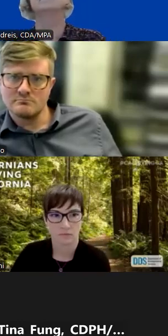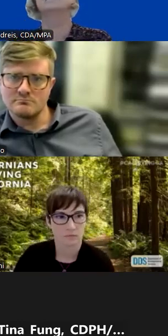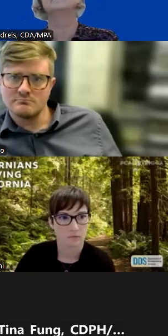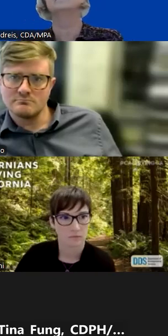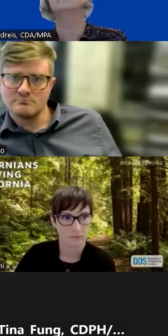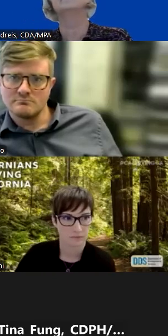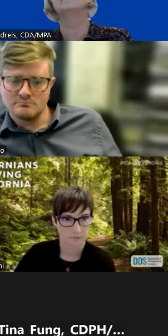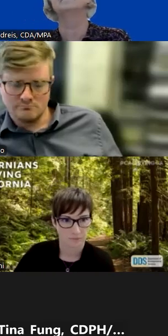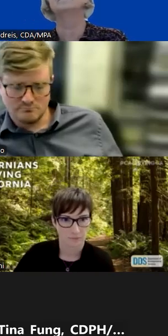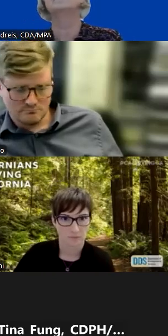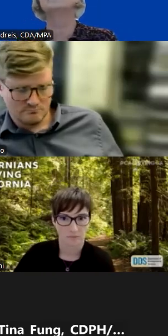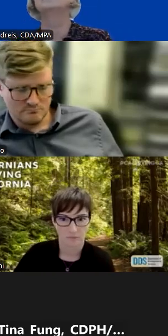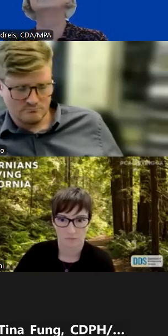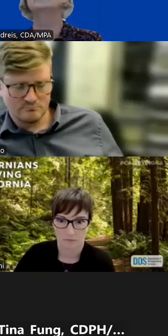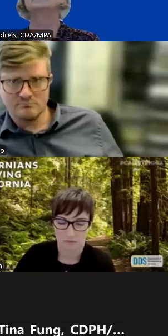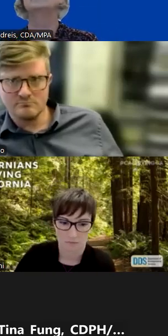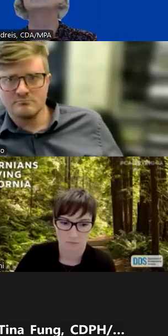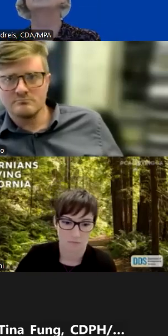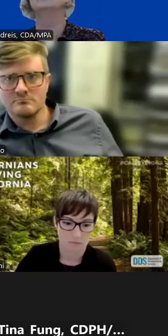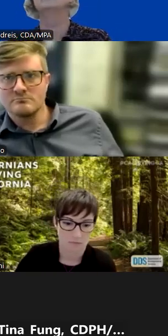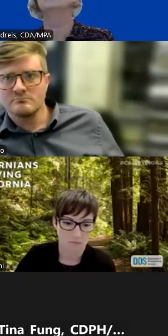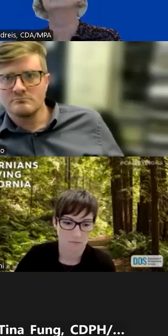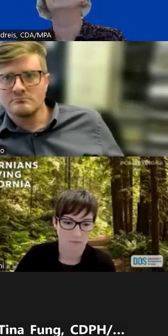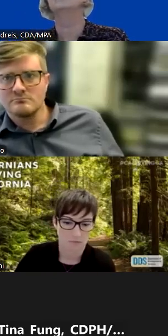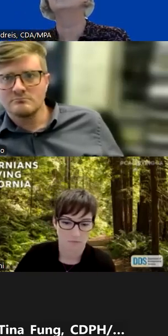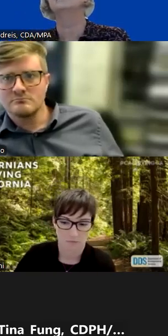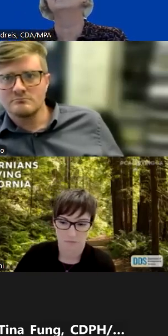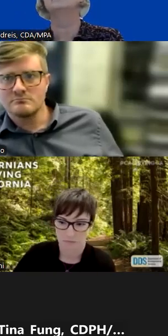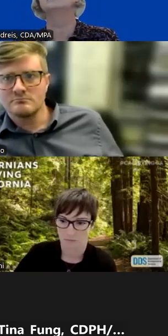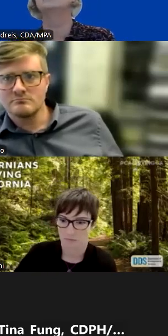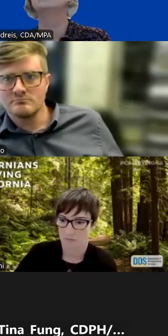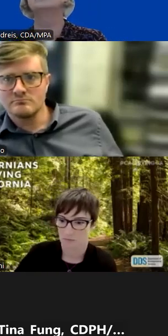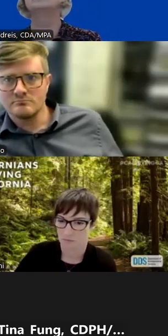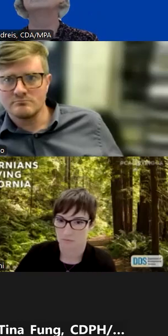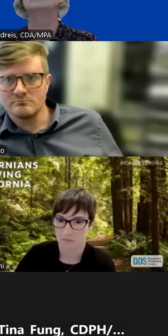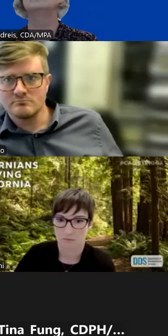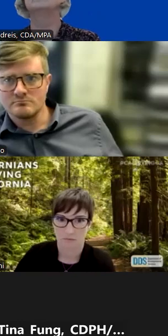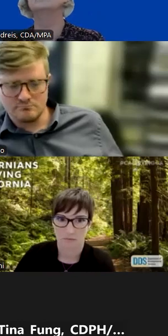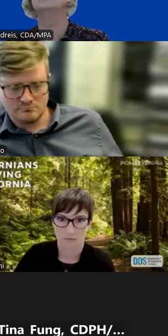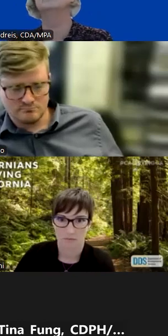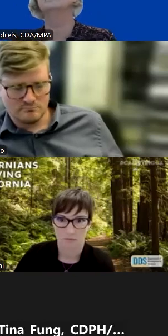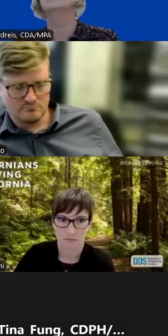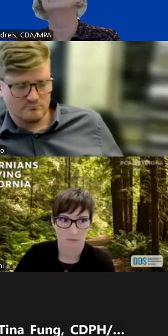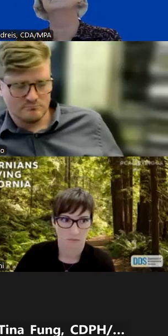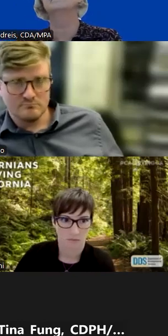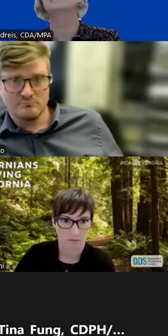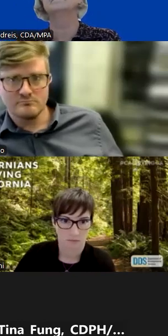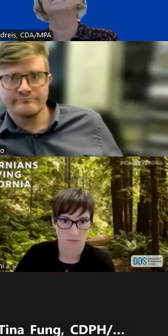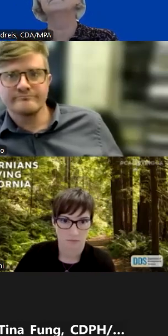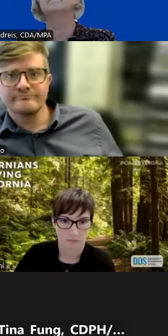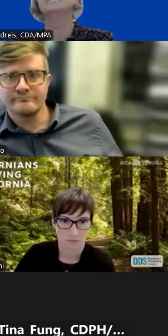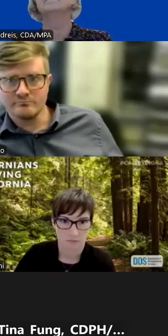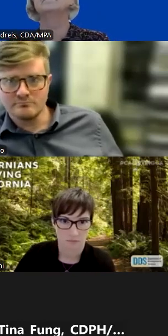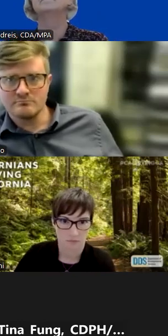that. Yeah, I agree with you completely. And story banking is happening. My organization is doing it. We are sharing